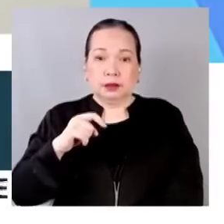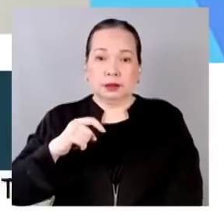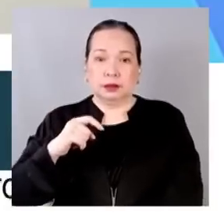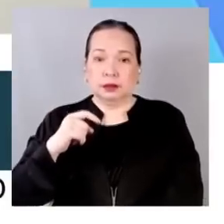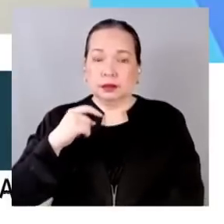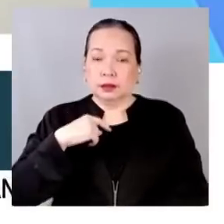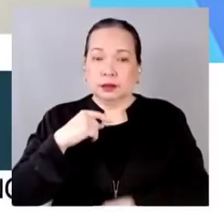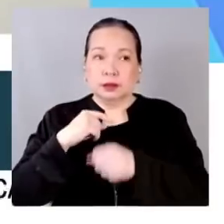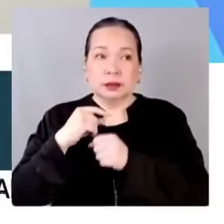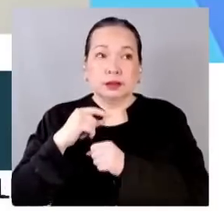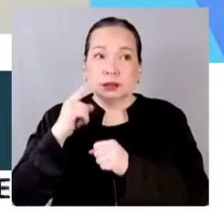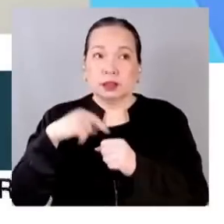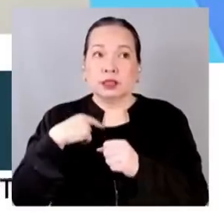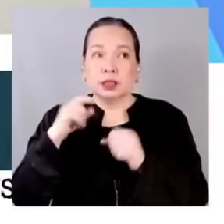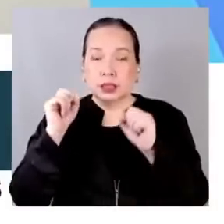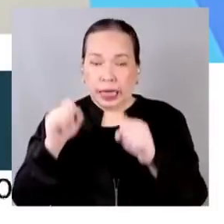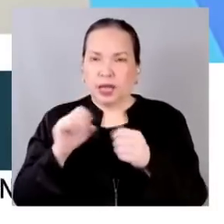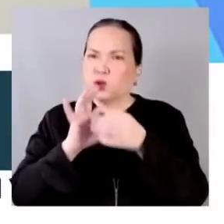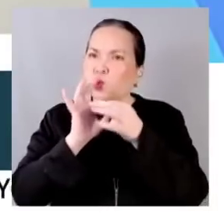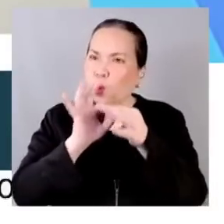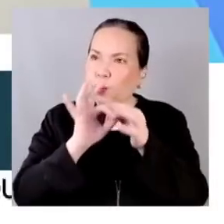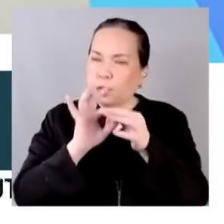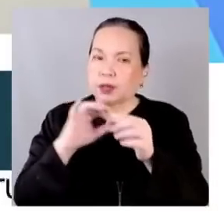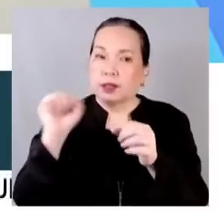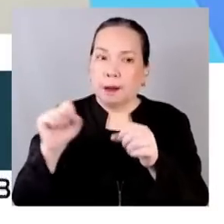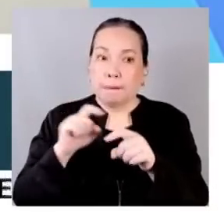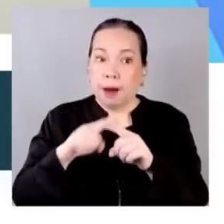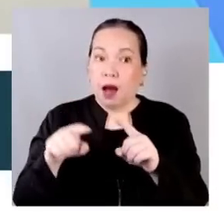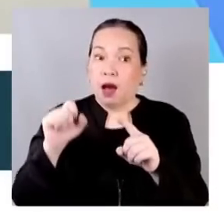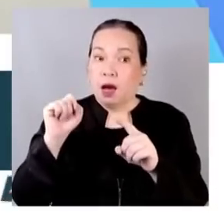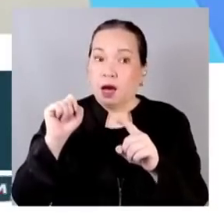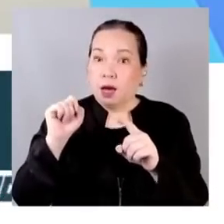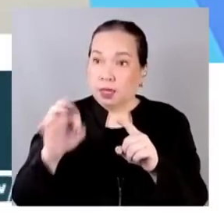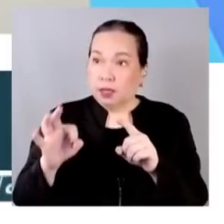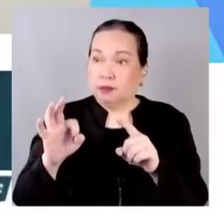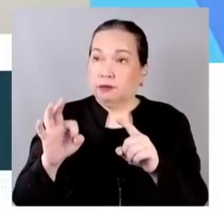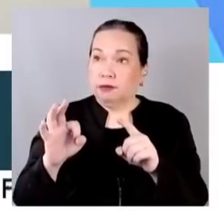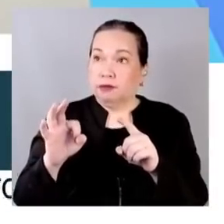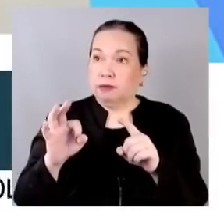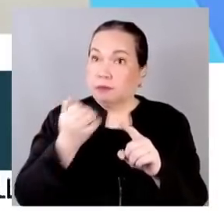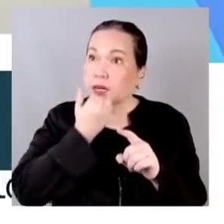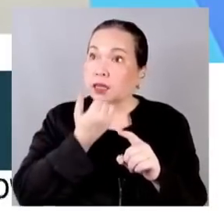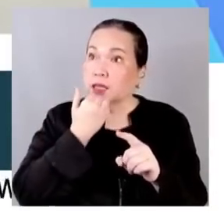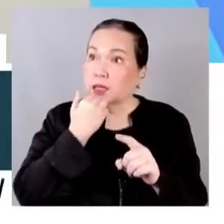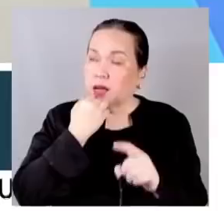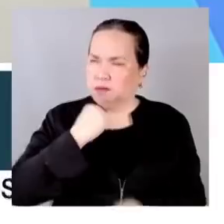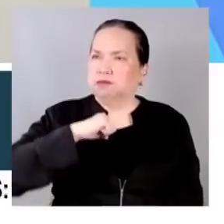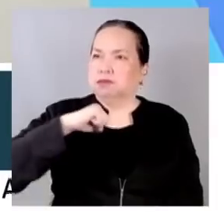cooperate where we could, but we should resist where we should. Resolutely.